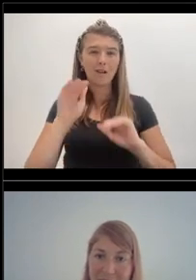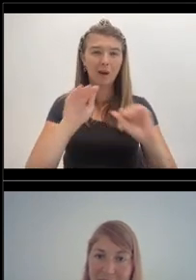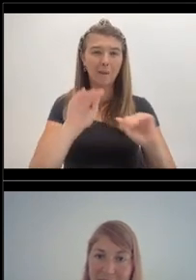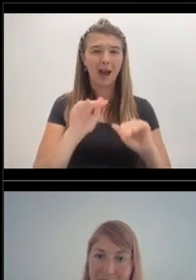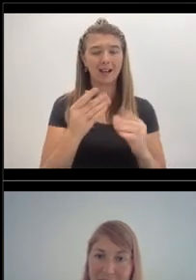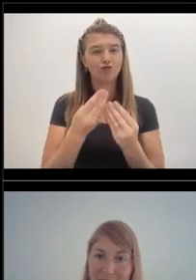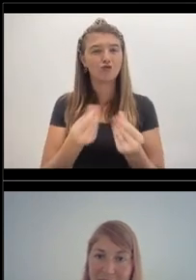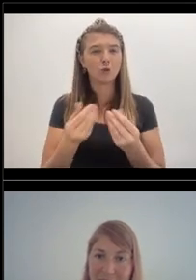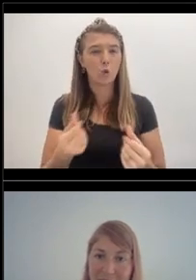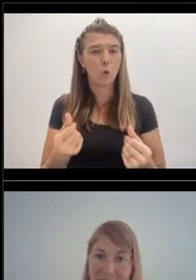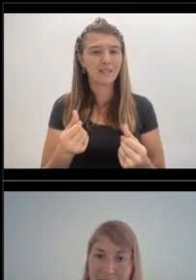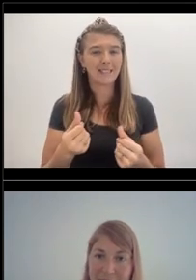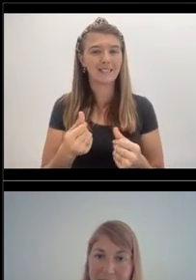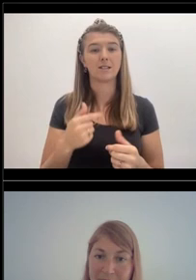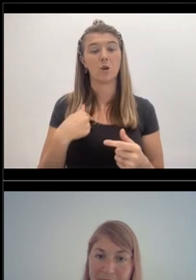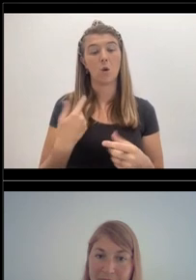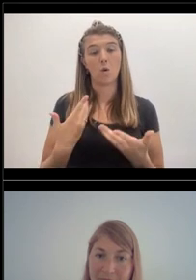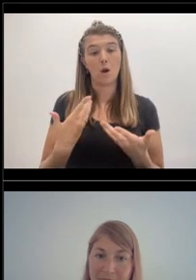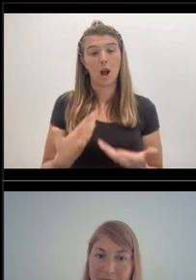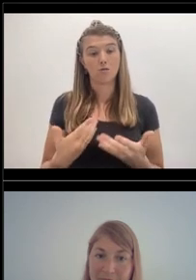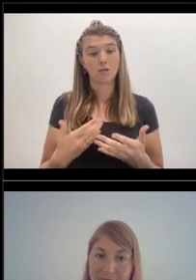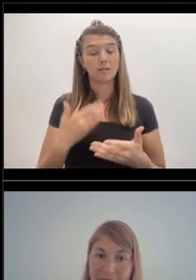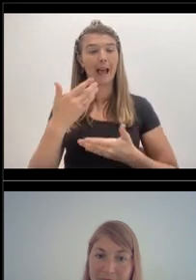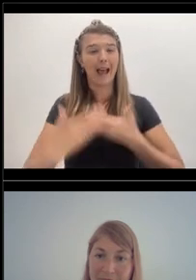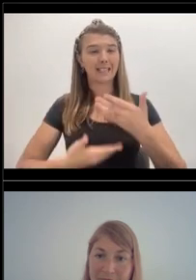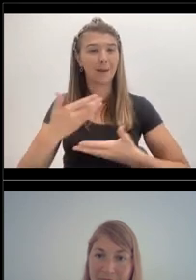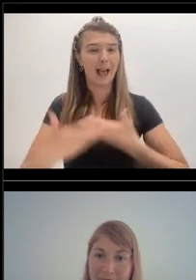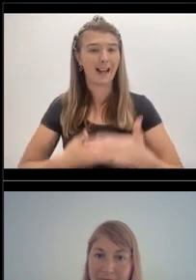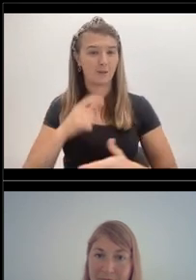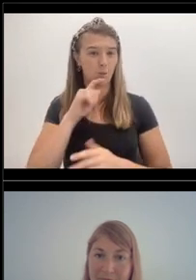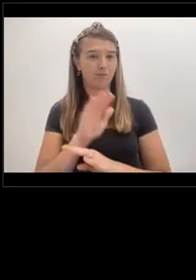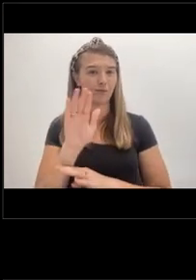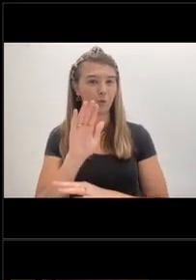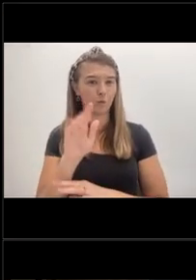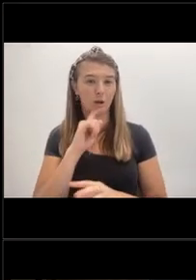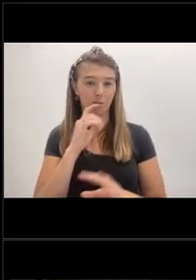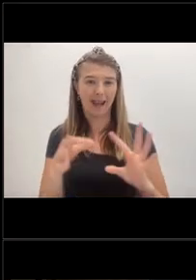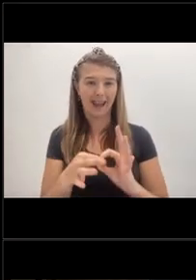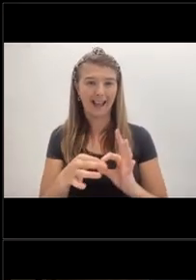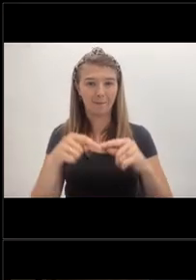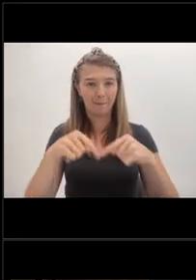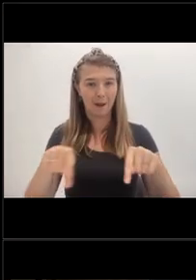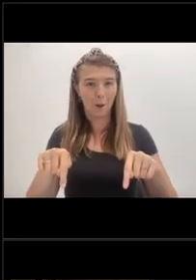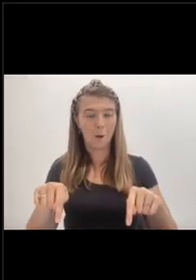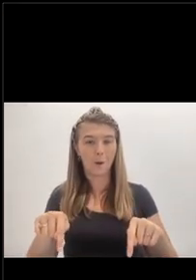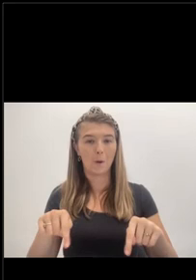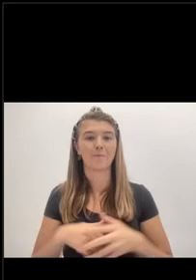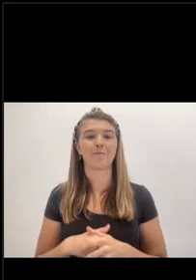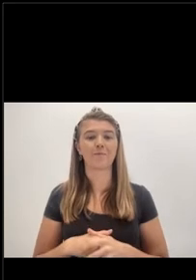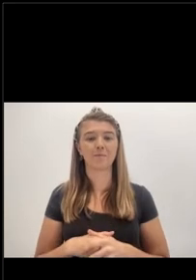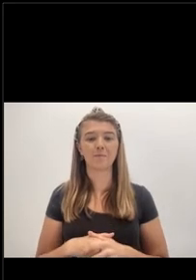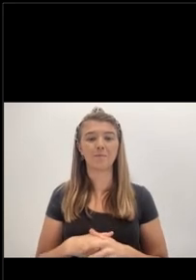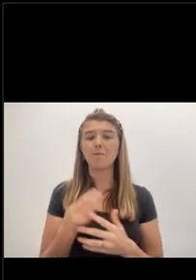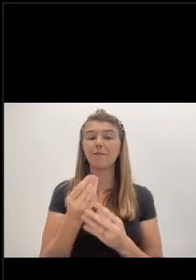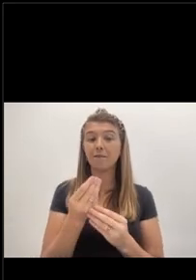mentioned, our current and upcoming explainers, which will be found on the website at the link on your screen. We've had a few questions